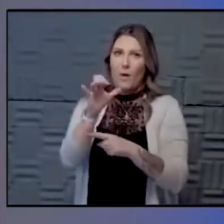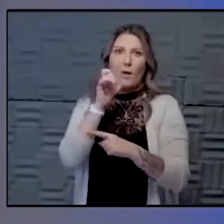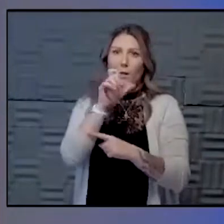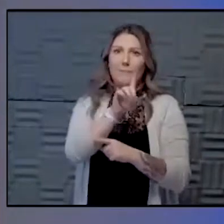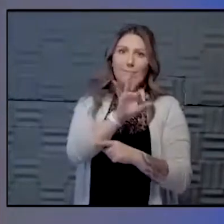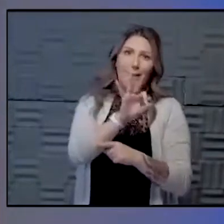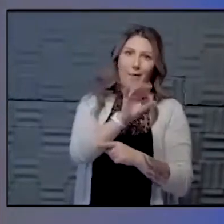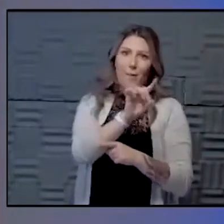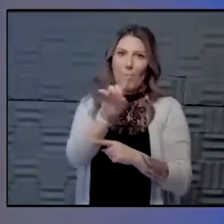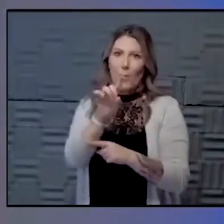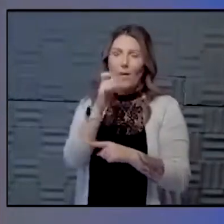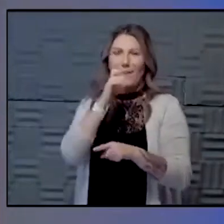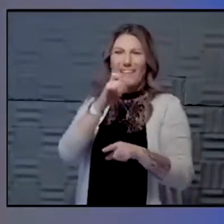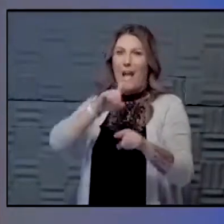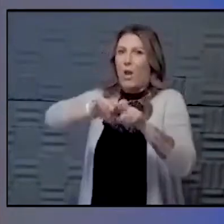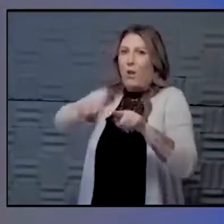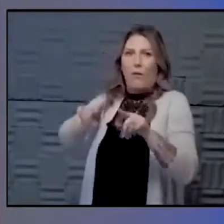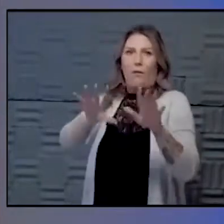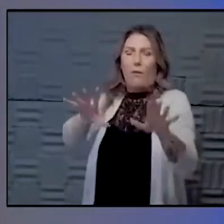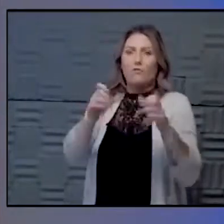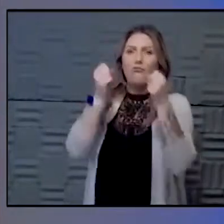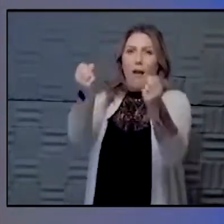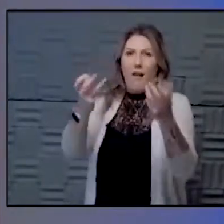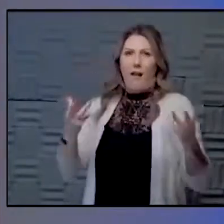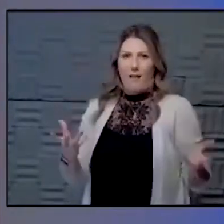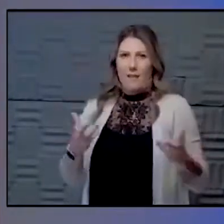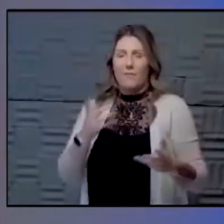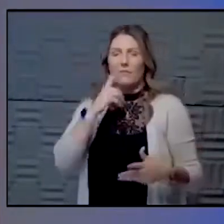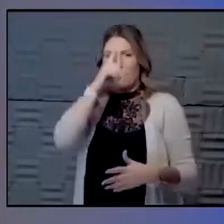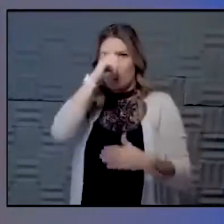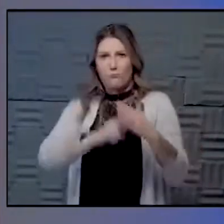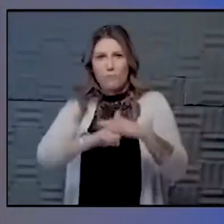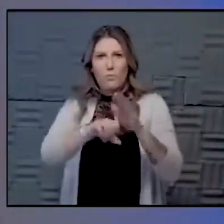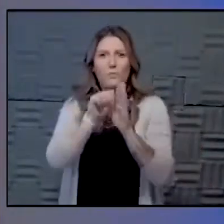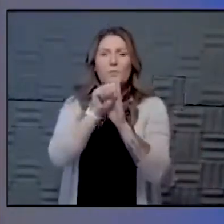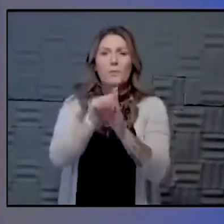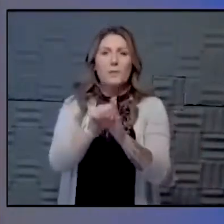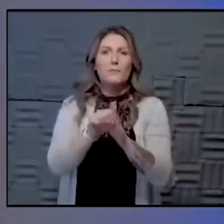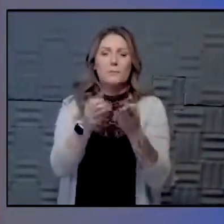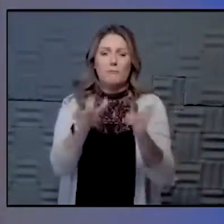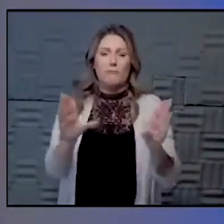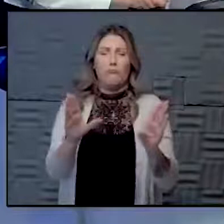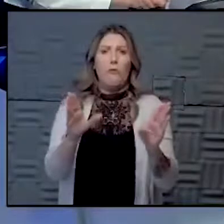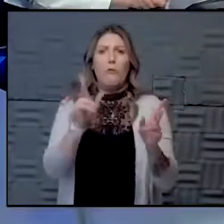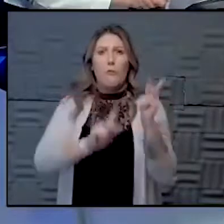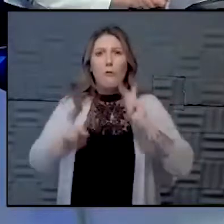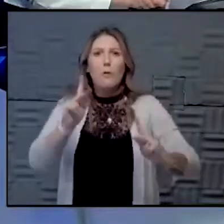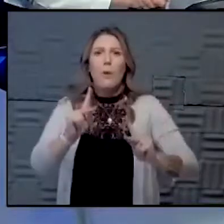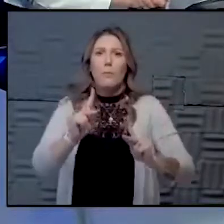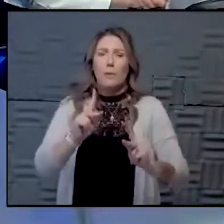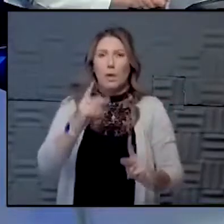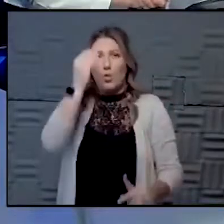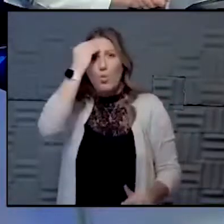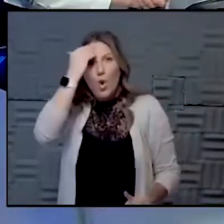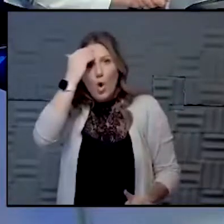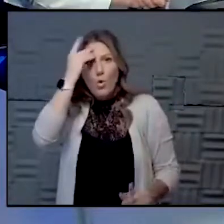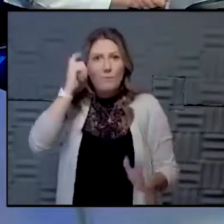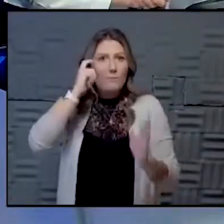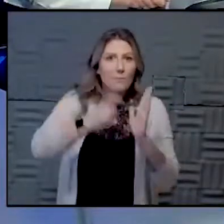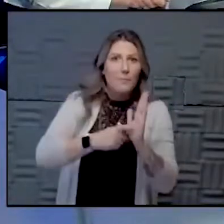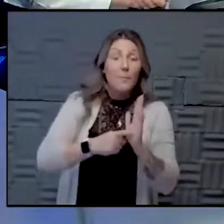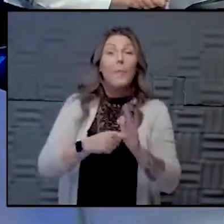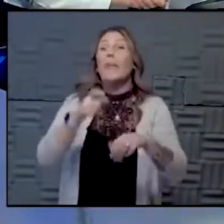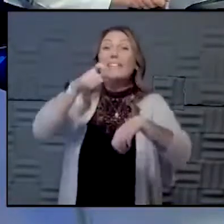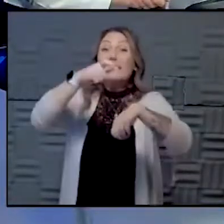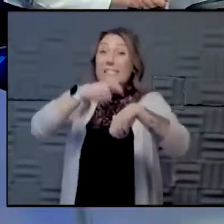the program, we're going to go over specific stroke symptoms so that the general public is aware of those. Yeah, I just think it's really important to stress that this is time